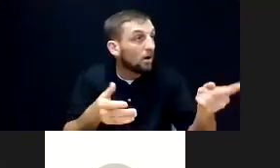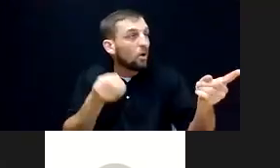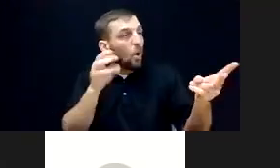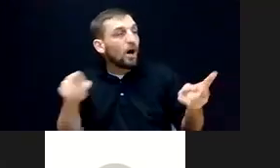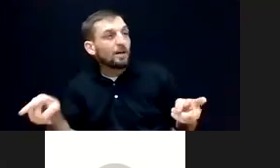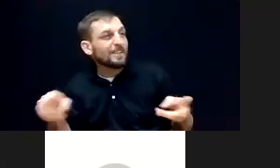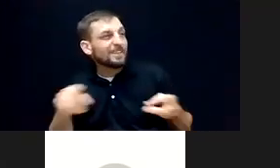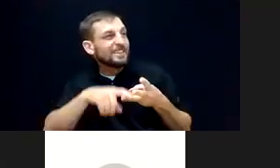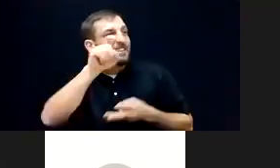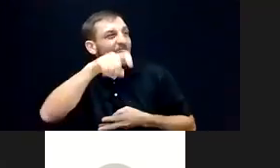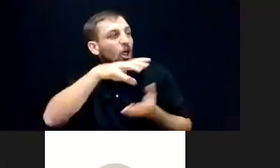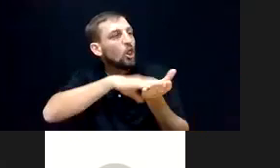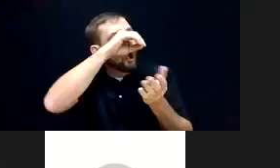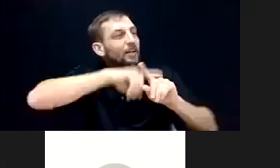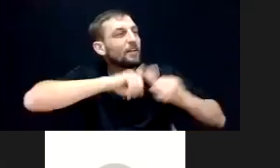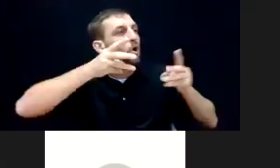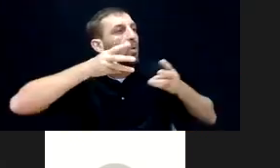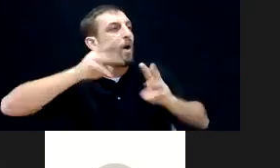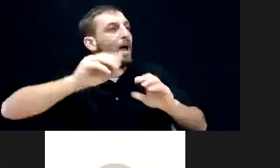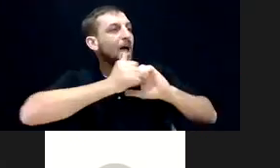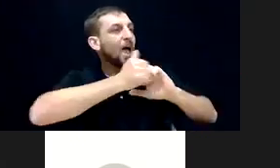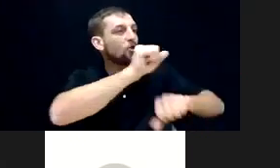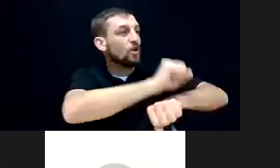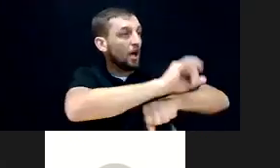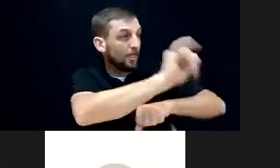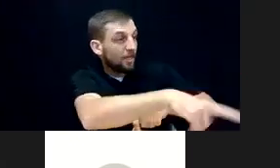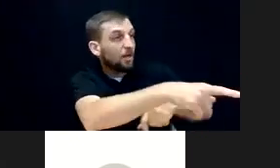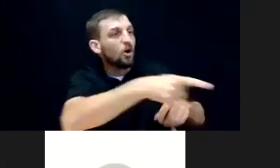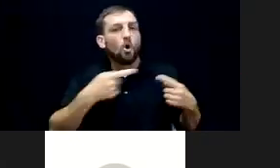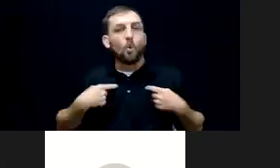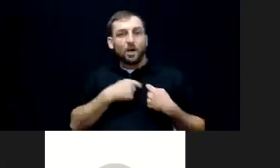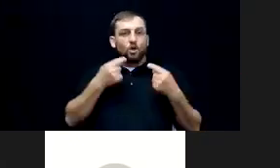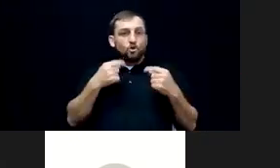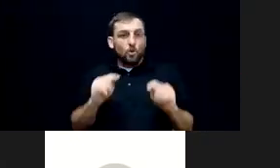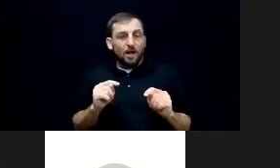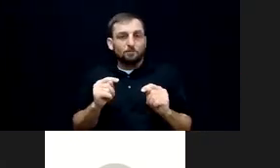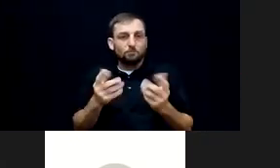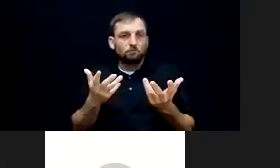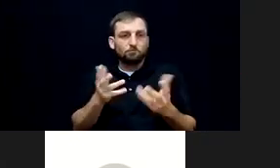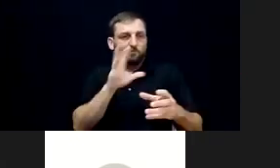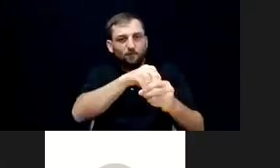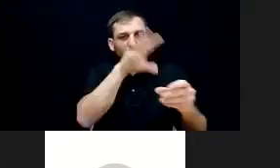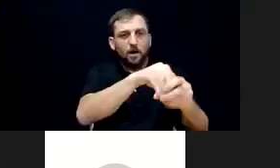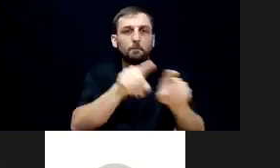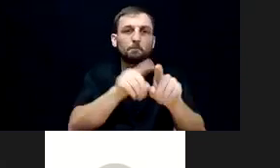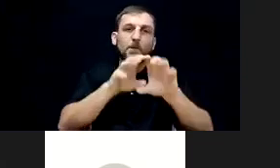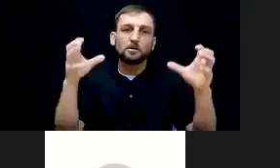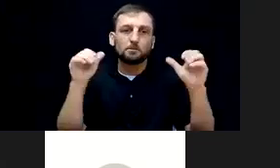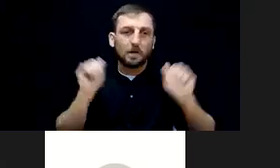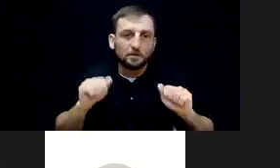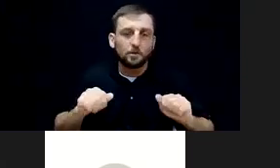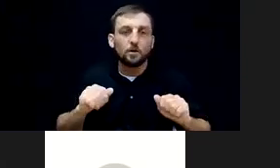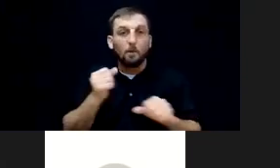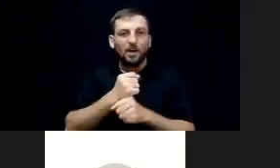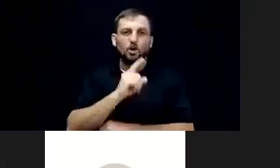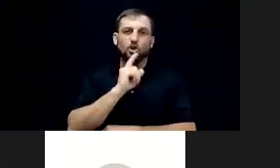doing a particular job. And so we try to be as hands-on as we possibly can in order to make sure that they are successful, because if they